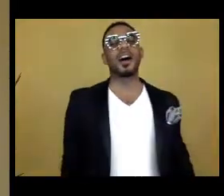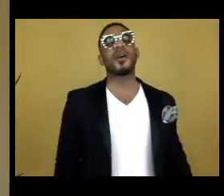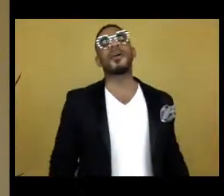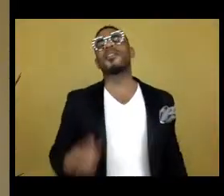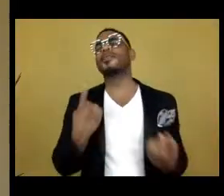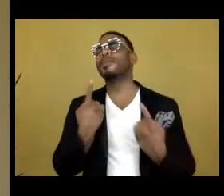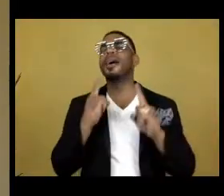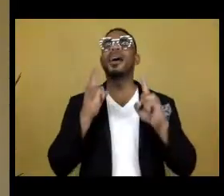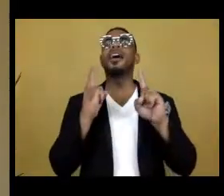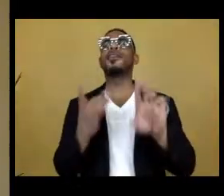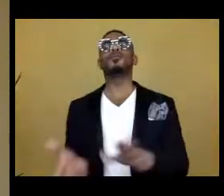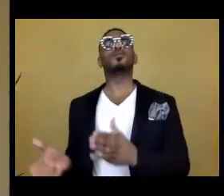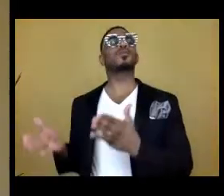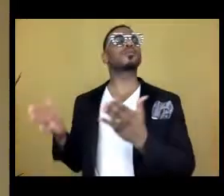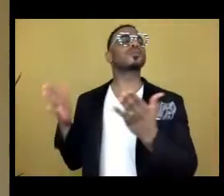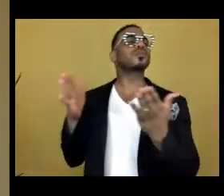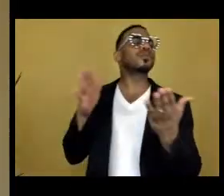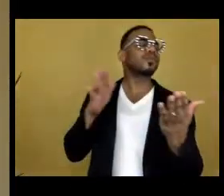I'm laid to my